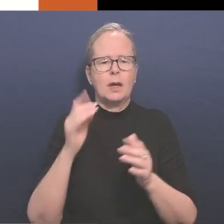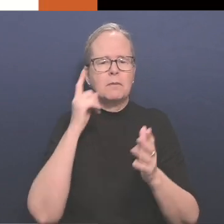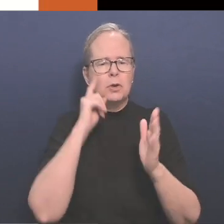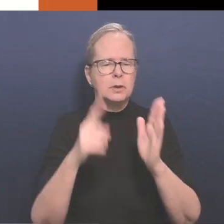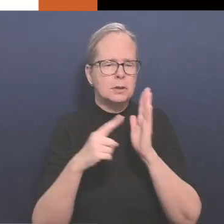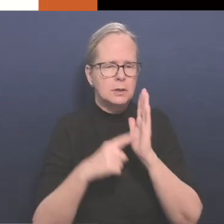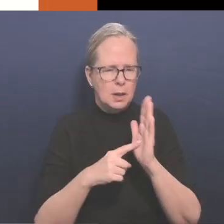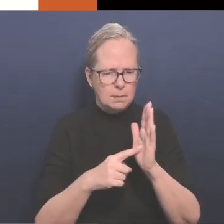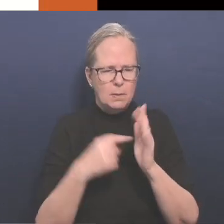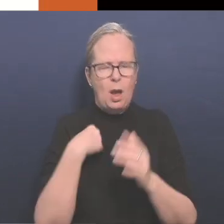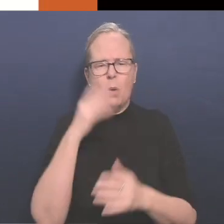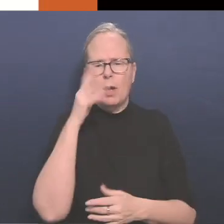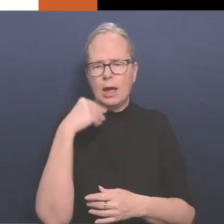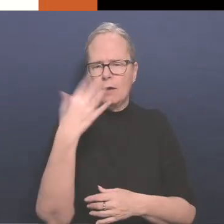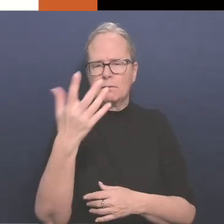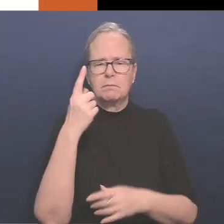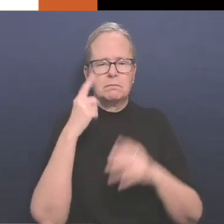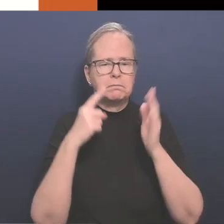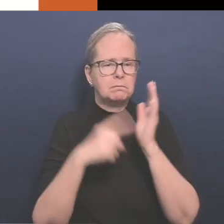benefits.